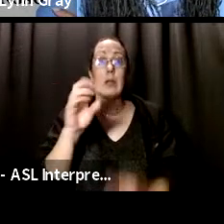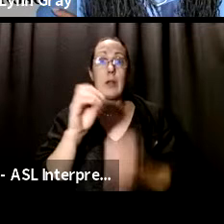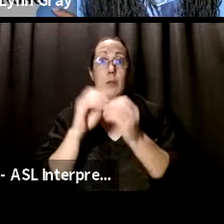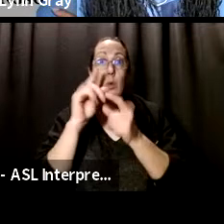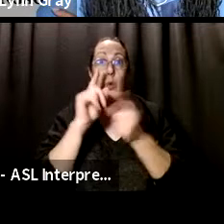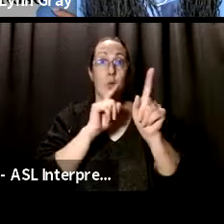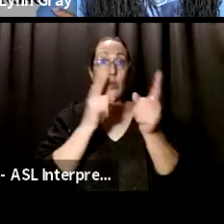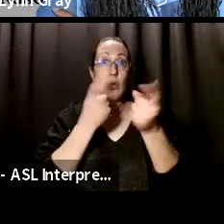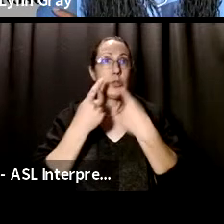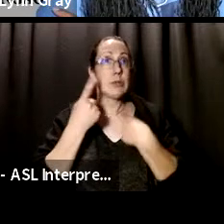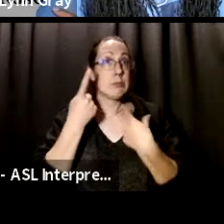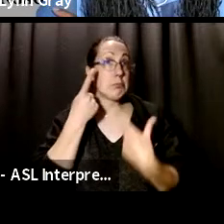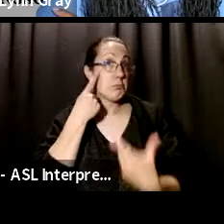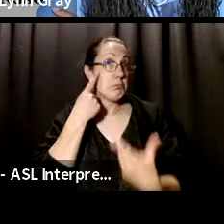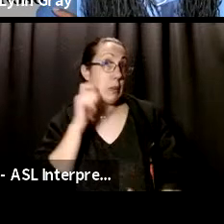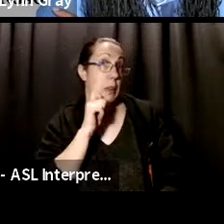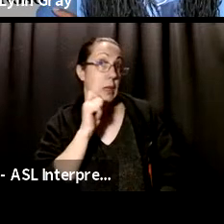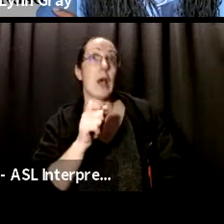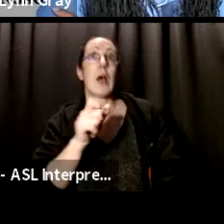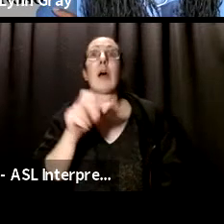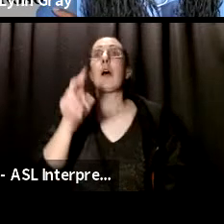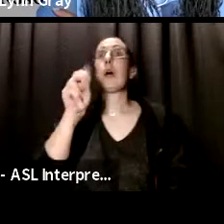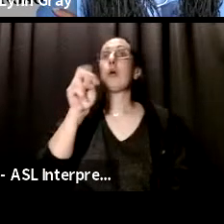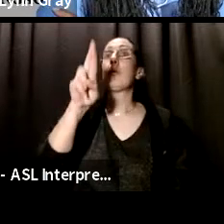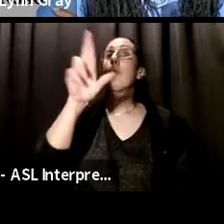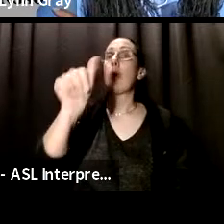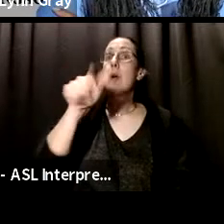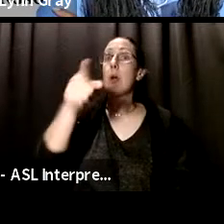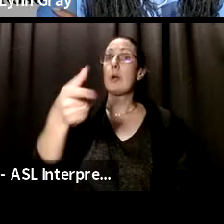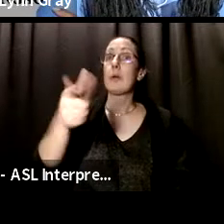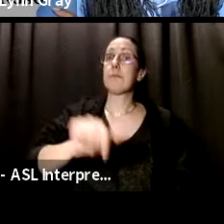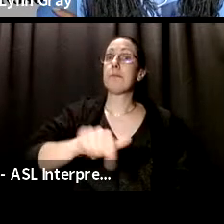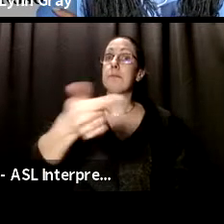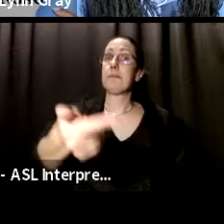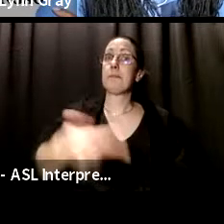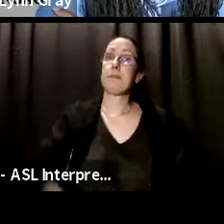I don't think so. So we'll go to Nora. You have the floor.